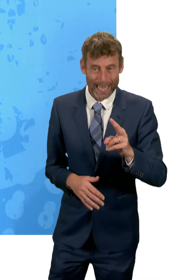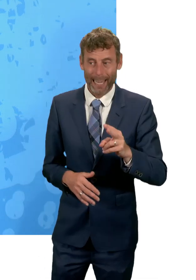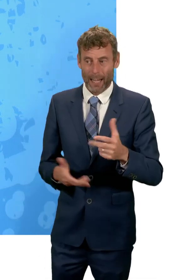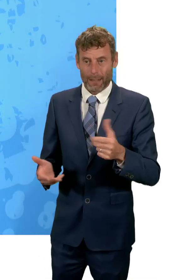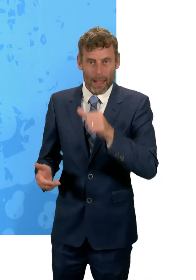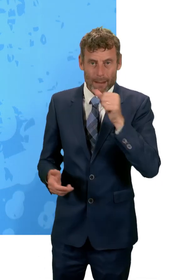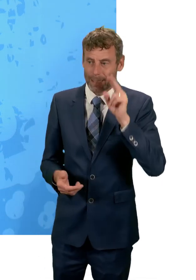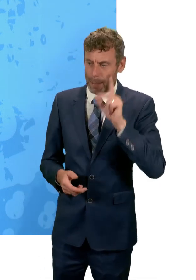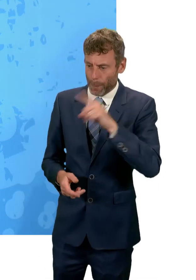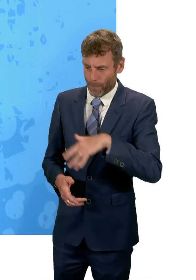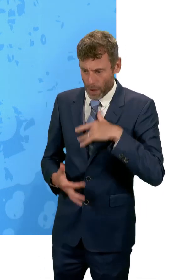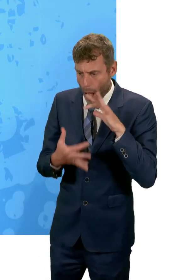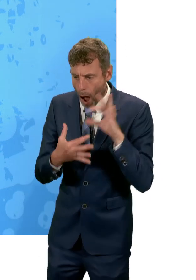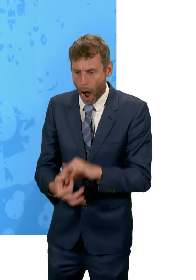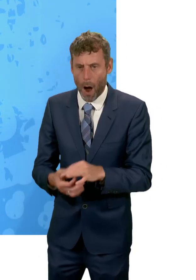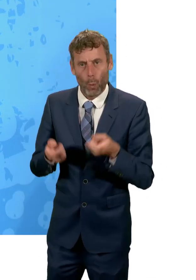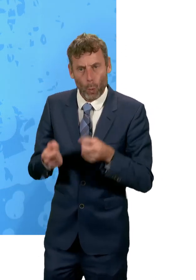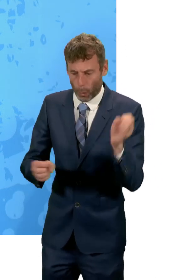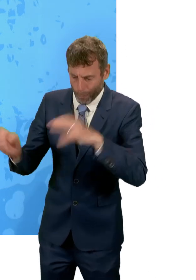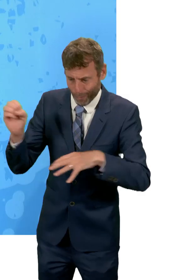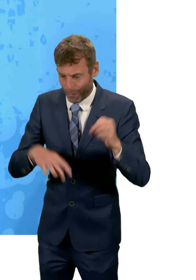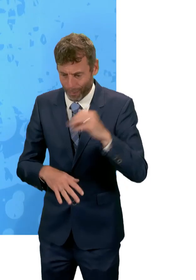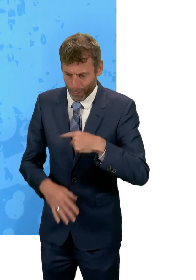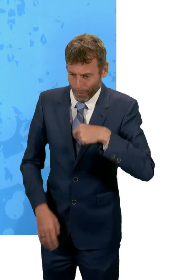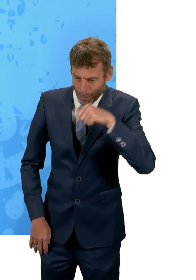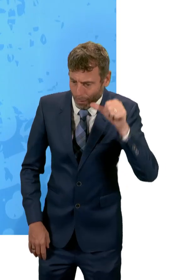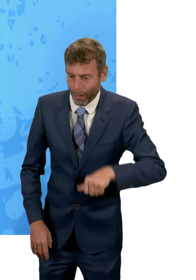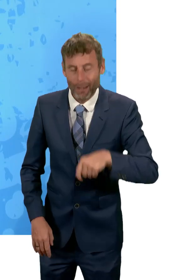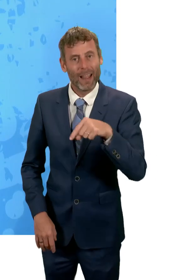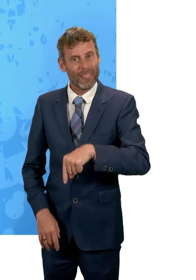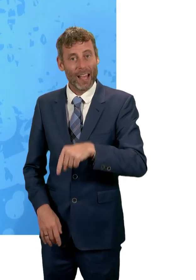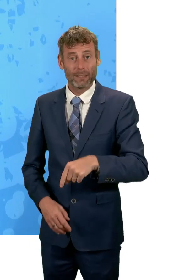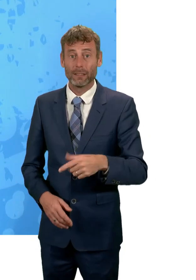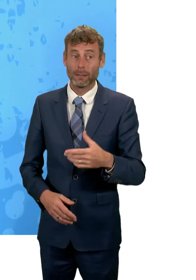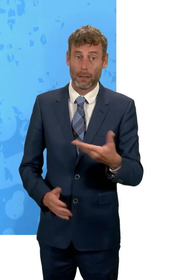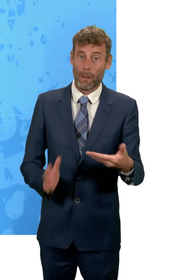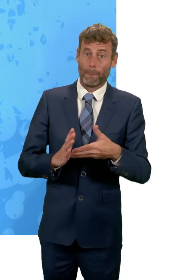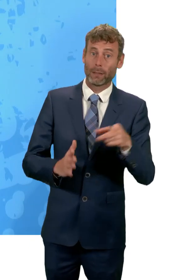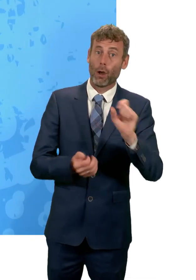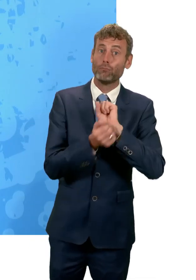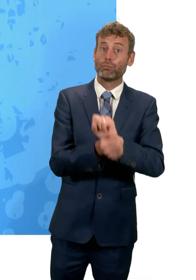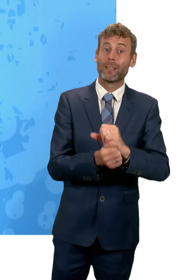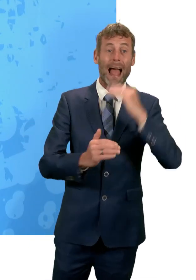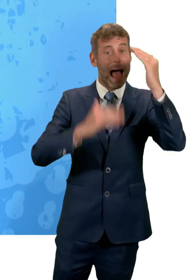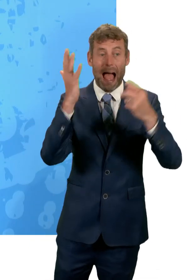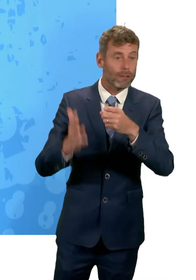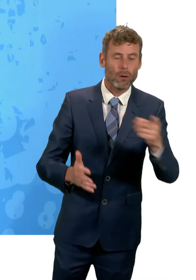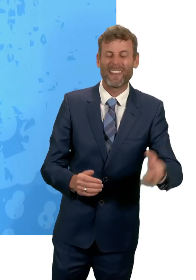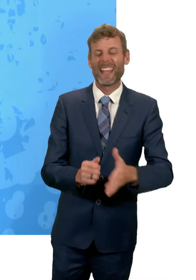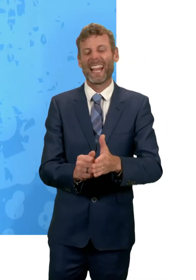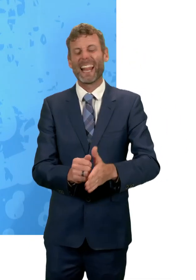food, and sometimes it's for the first time. Sometimes you get grown adults who've never, ever cooked fresh